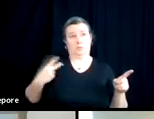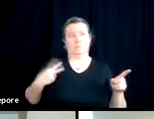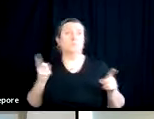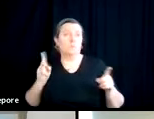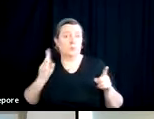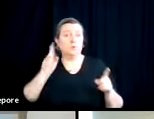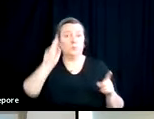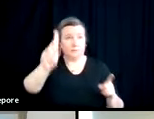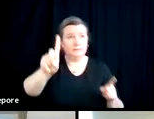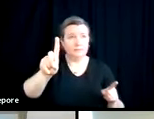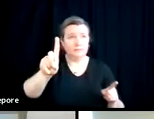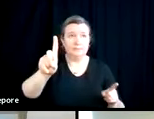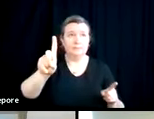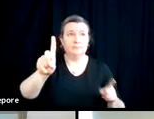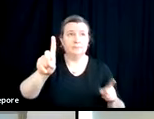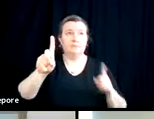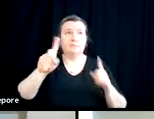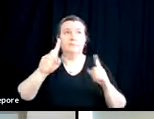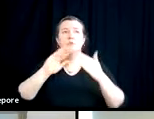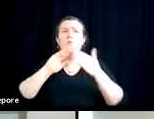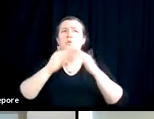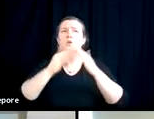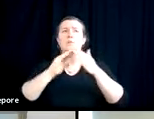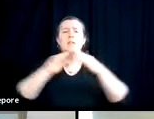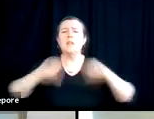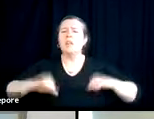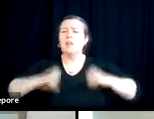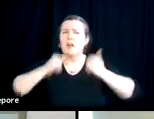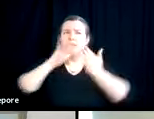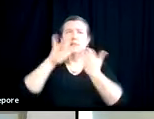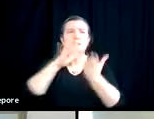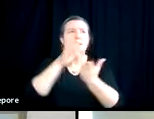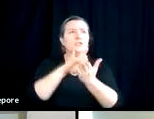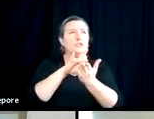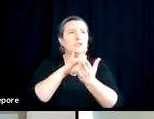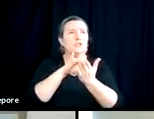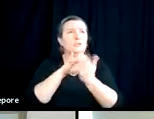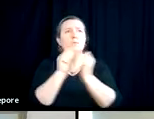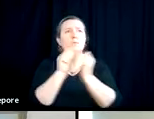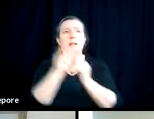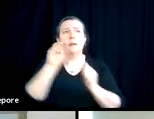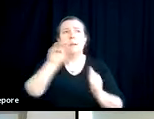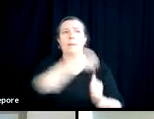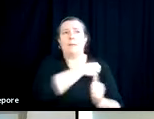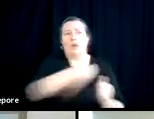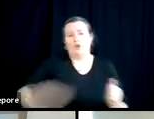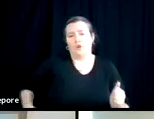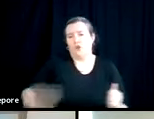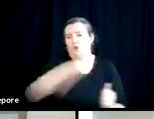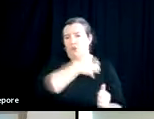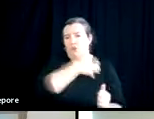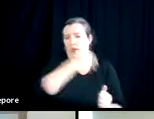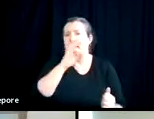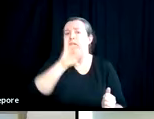Life Center in Jersey City with Mayor Steve Fulop. Judy, I think you joined me in this, but really